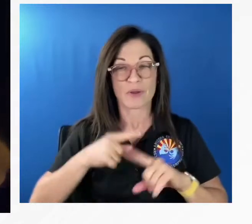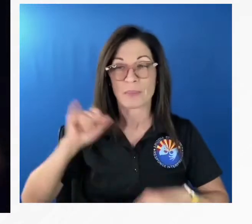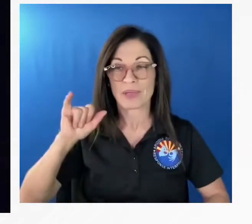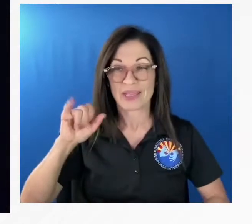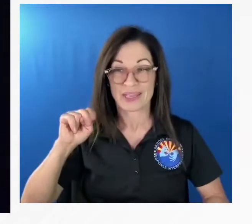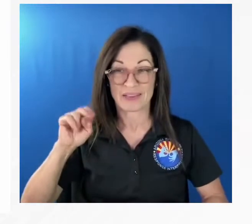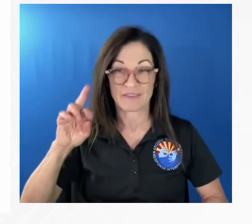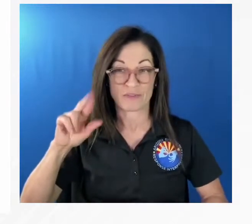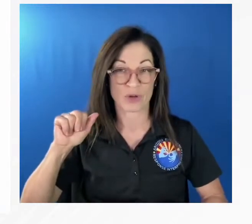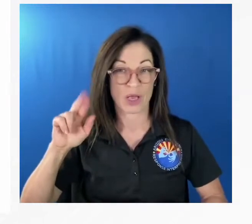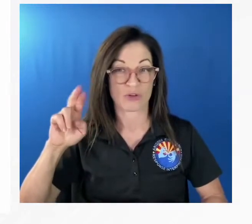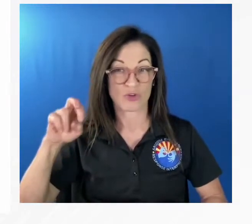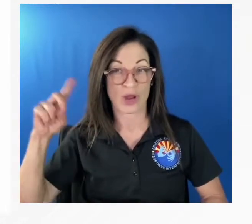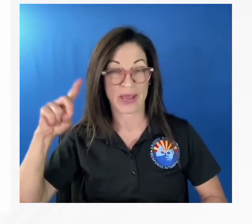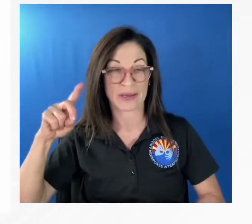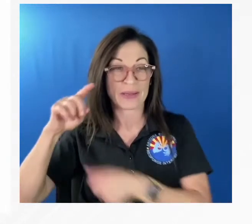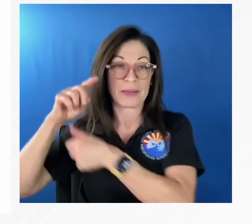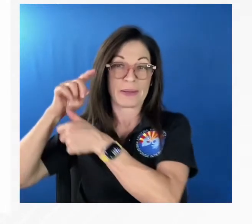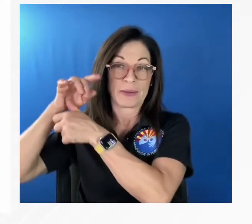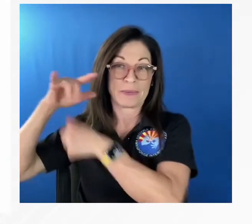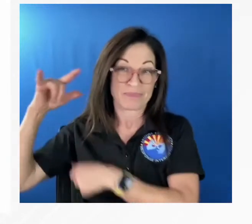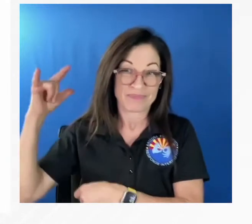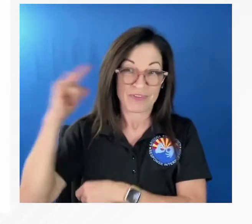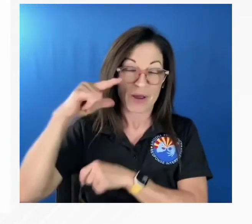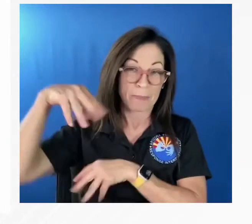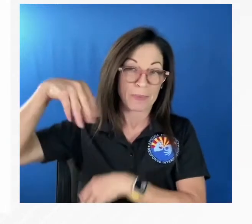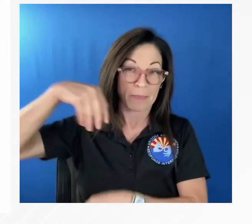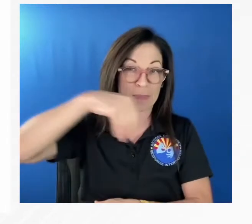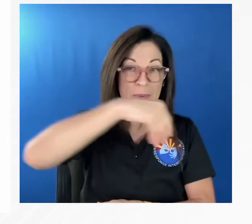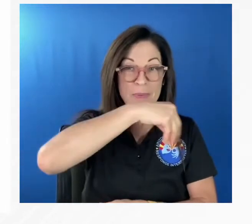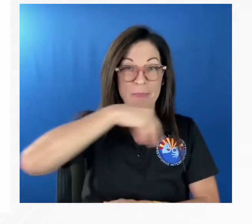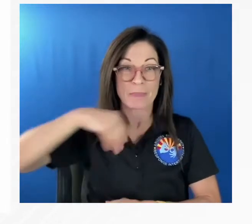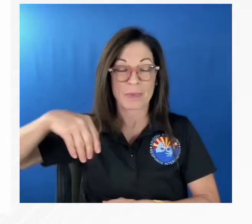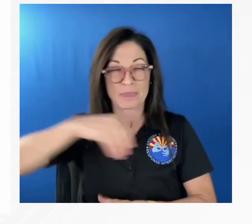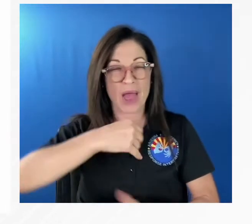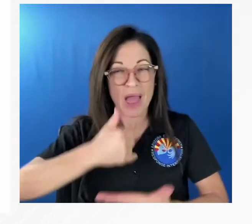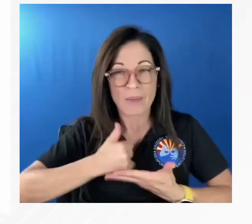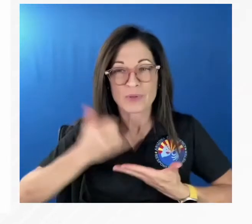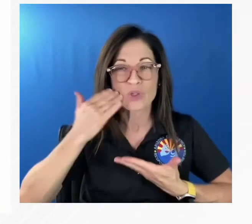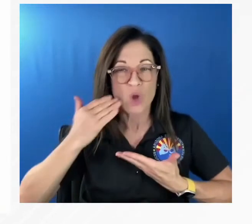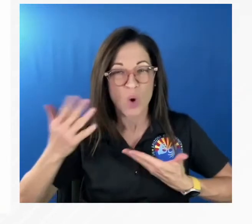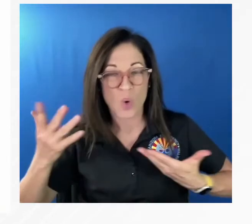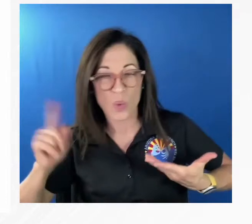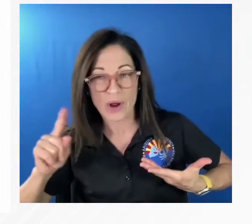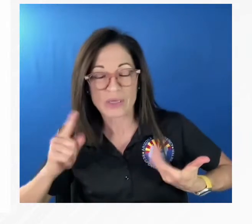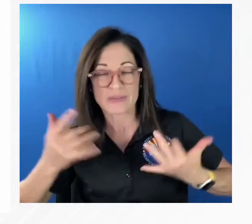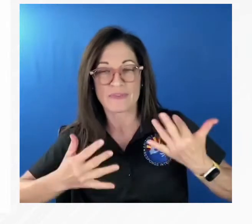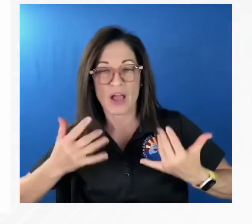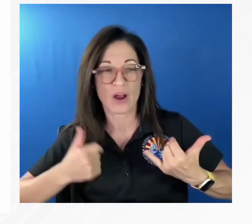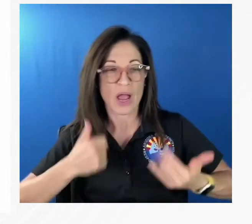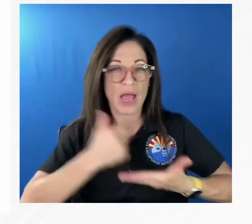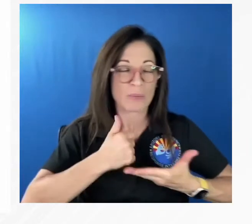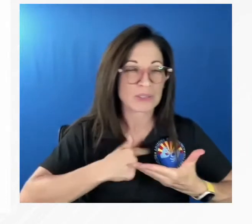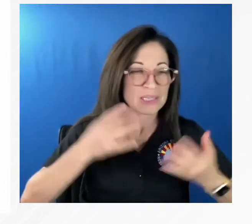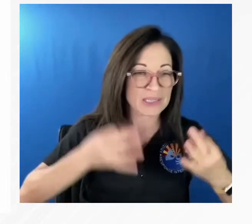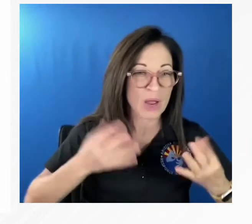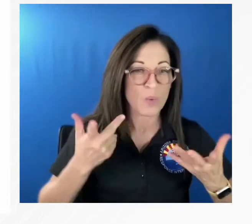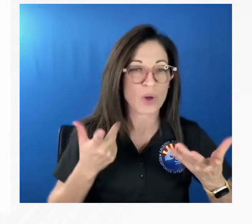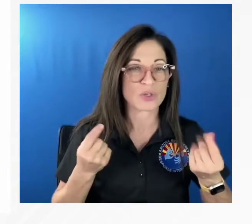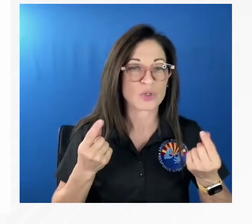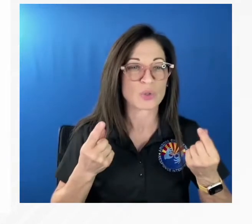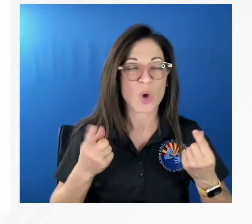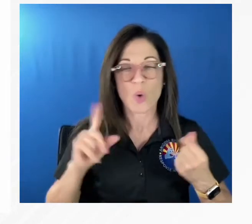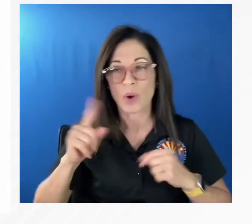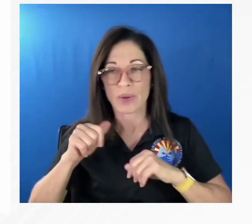infrared satellite imagery on what's going on. It helps with our decision making, let us know where the fire's at, where we can put our troops in there.